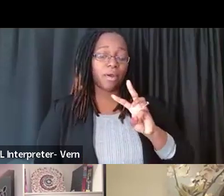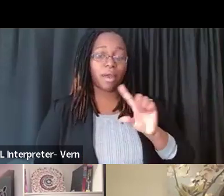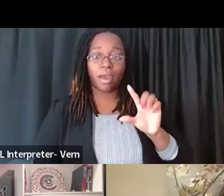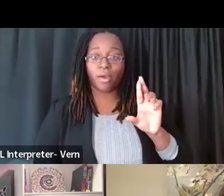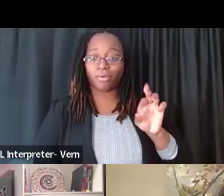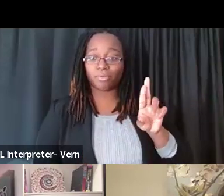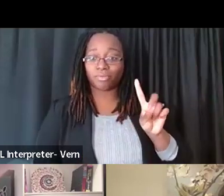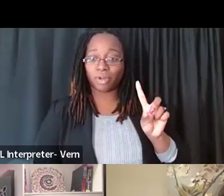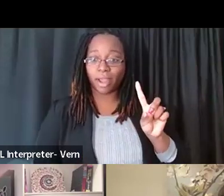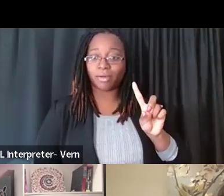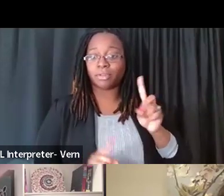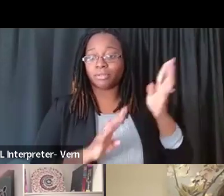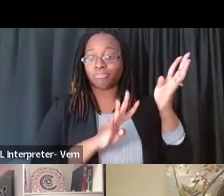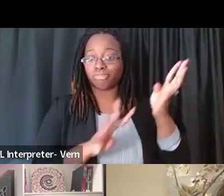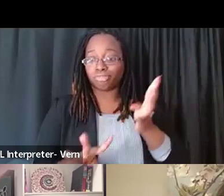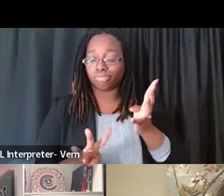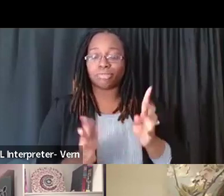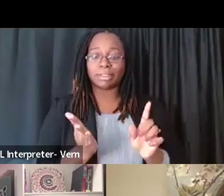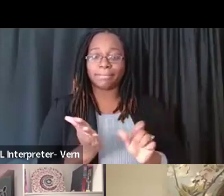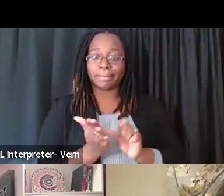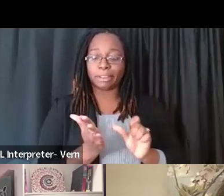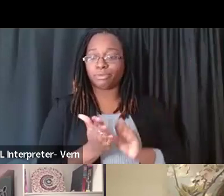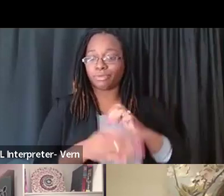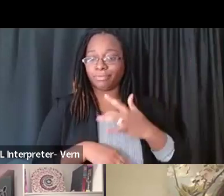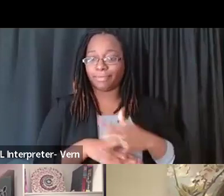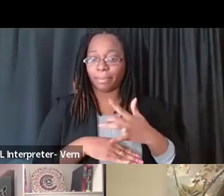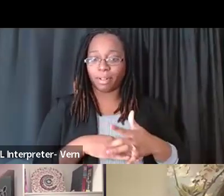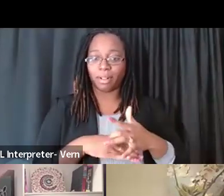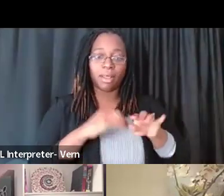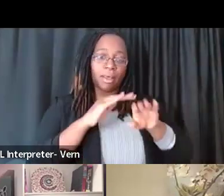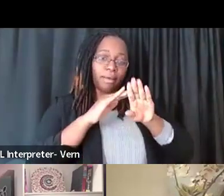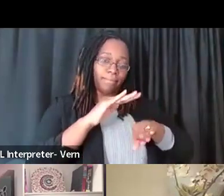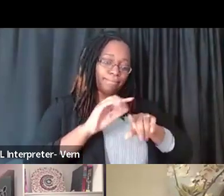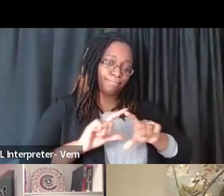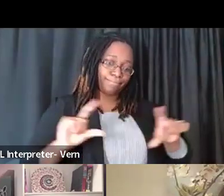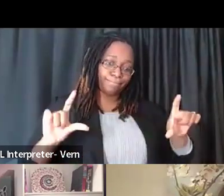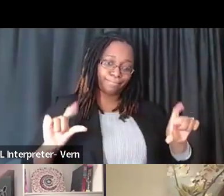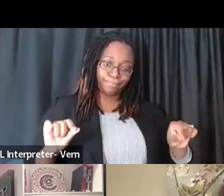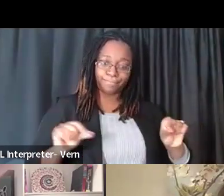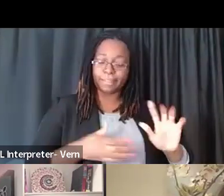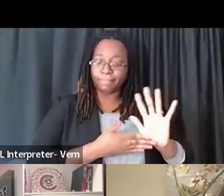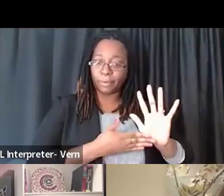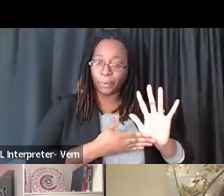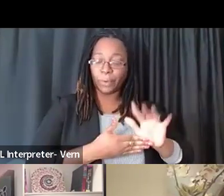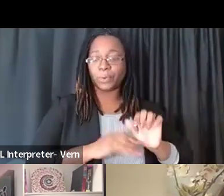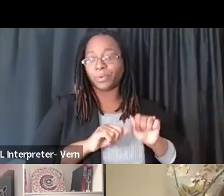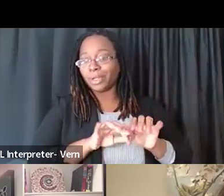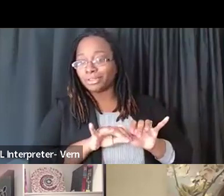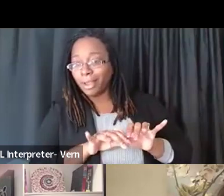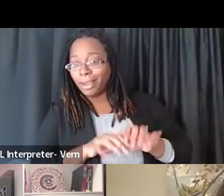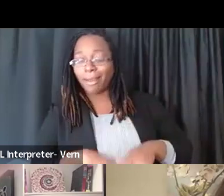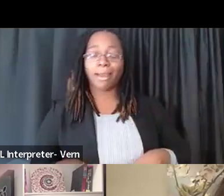is available right below the video player. And you can also chat there, put your questions there. We'll be